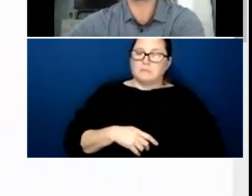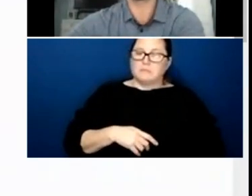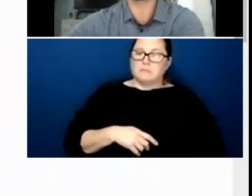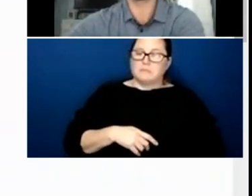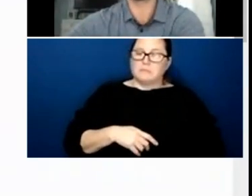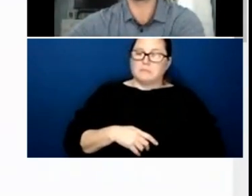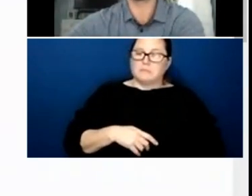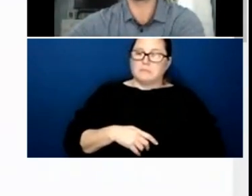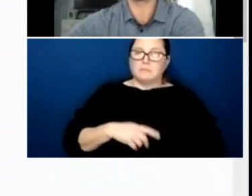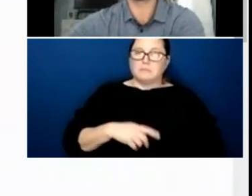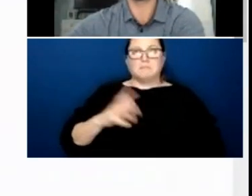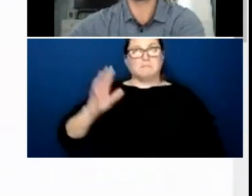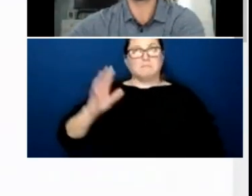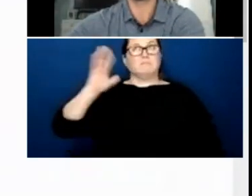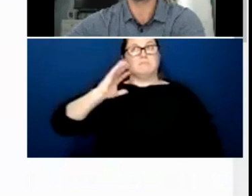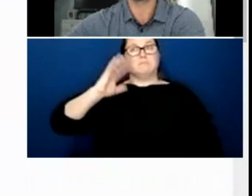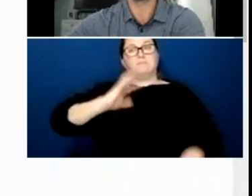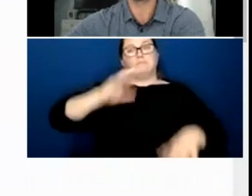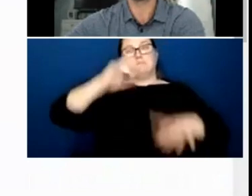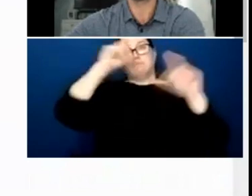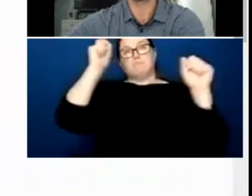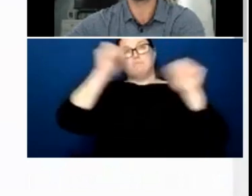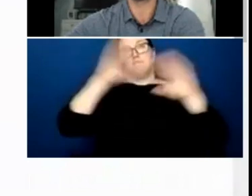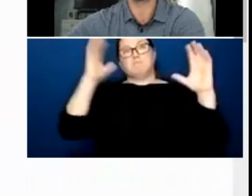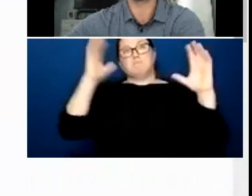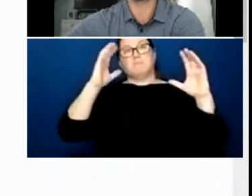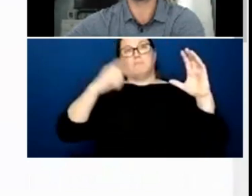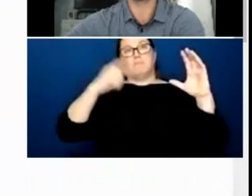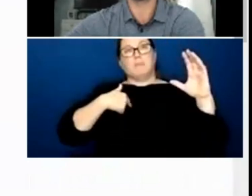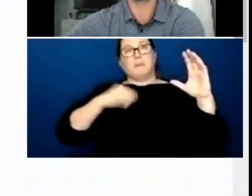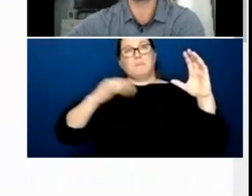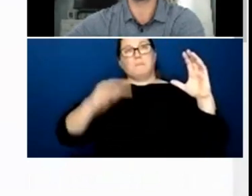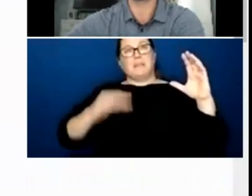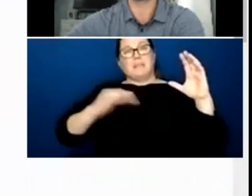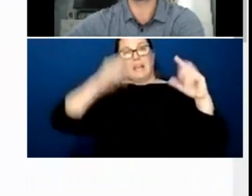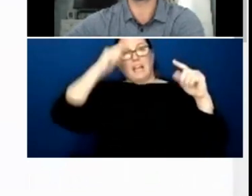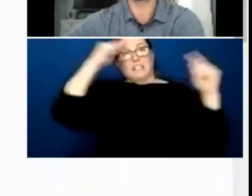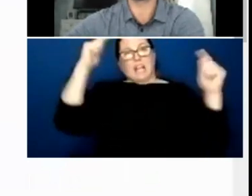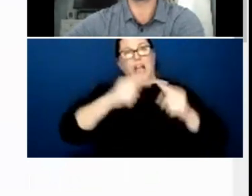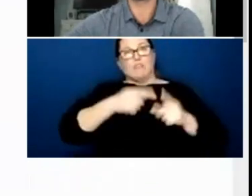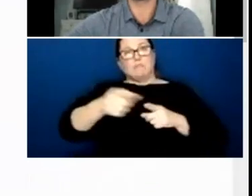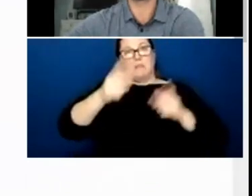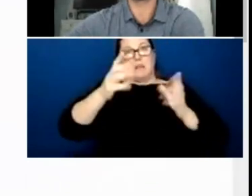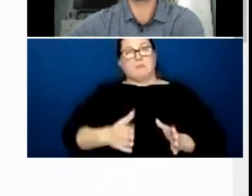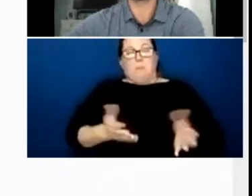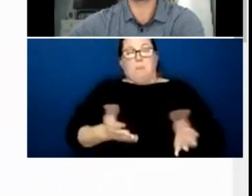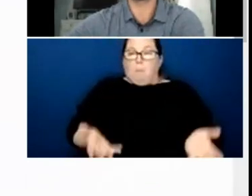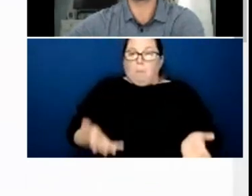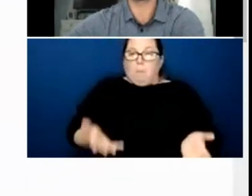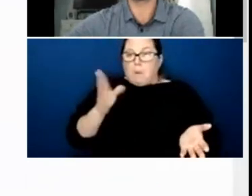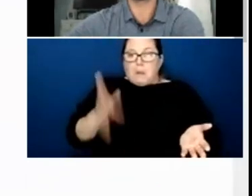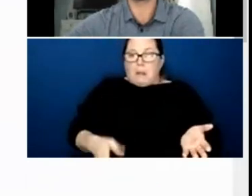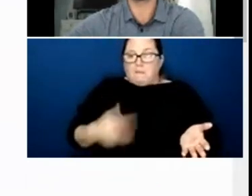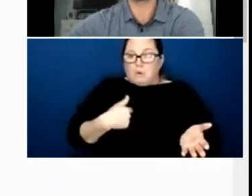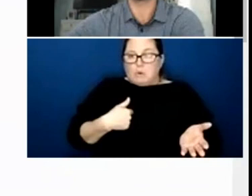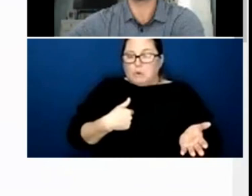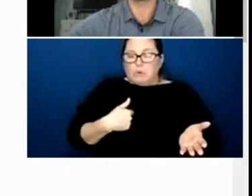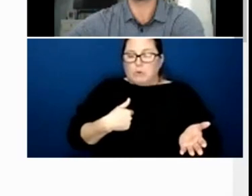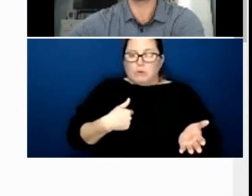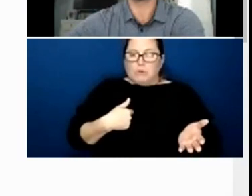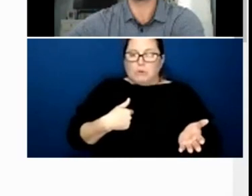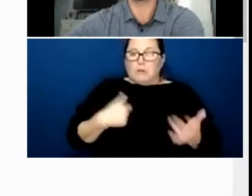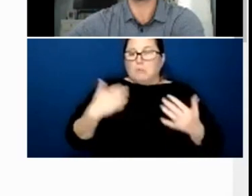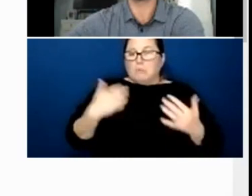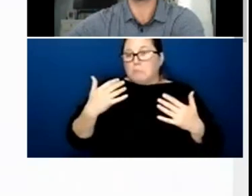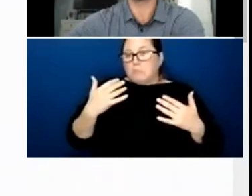never imagined myself as a pediatric headache specialist, but it is